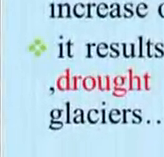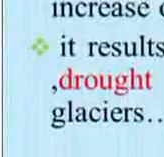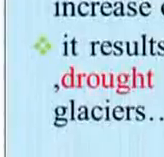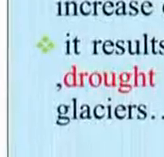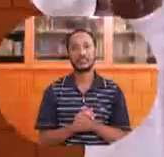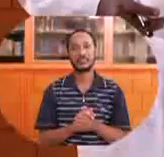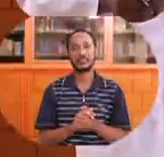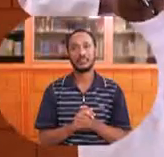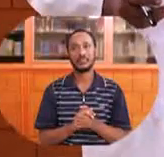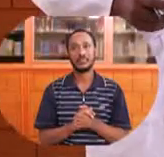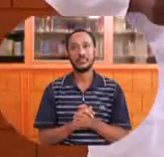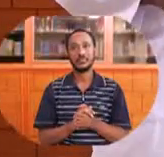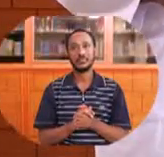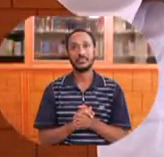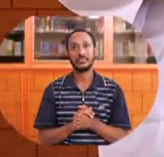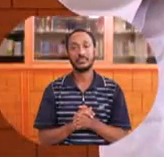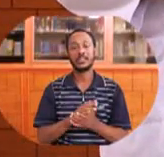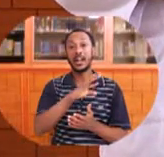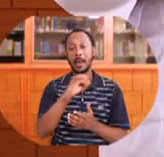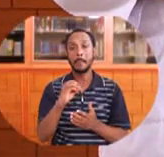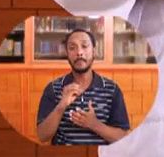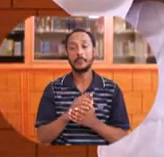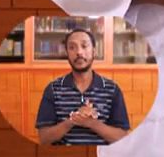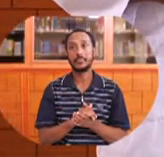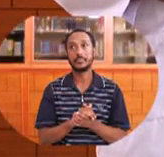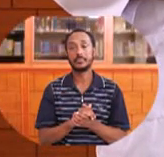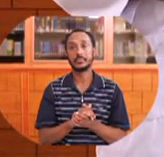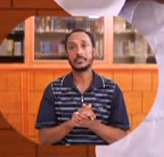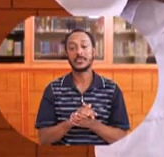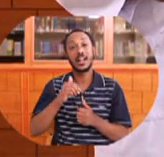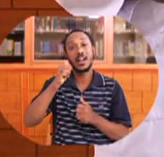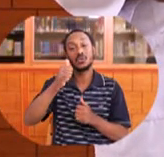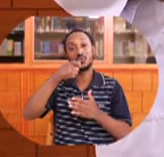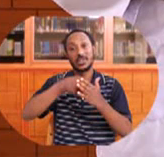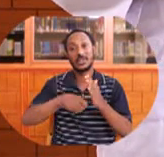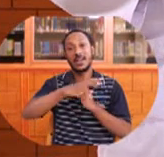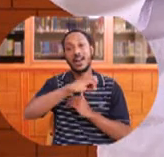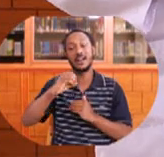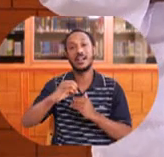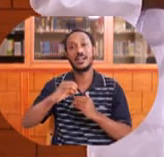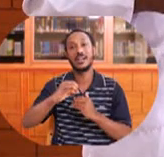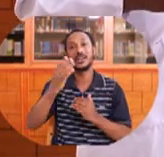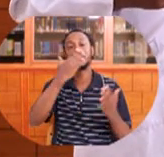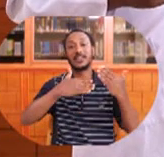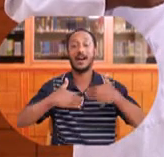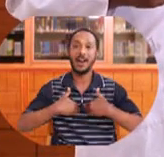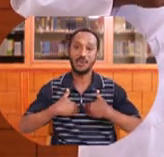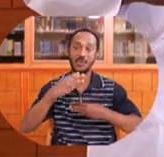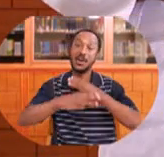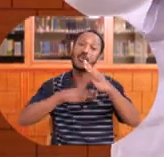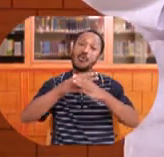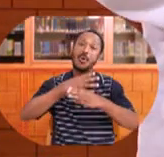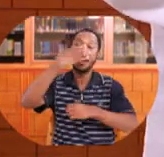And it has its own consequence or its own results. Global